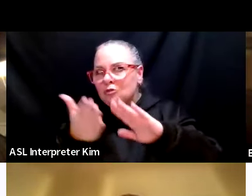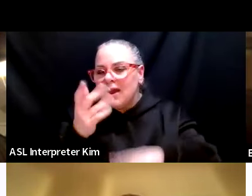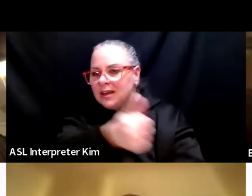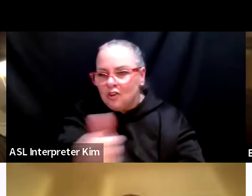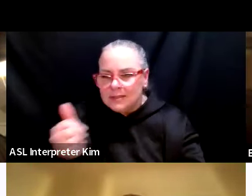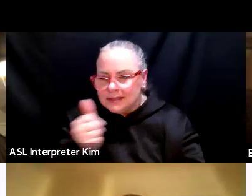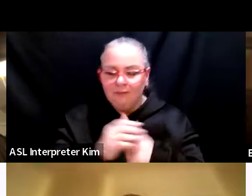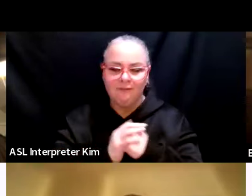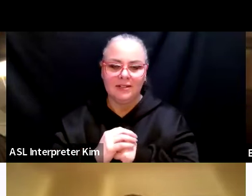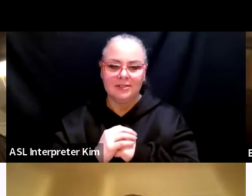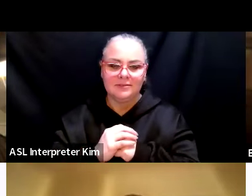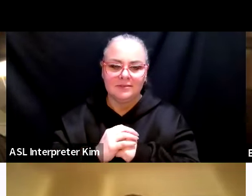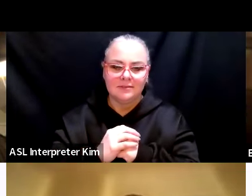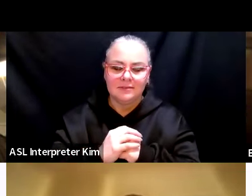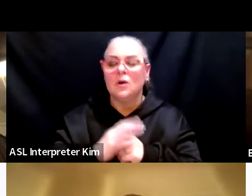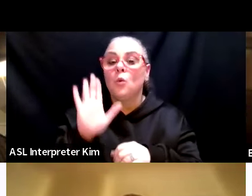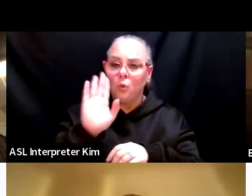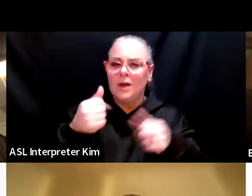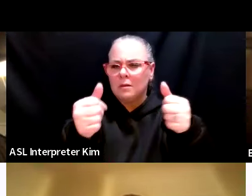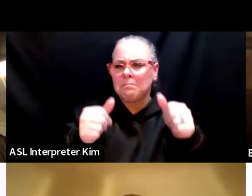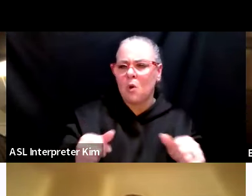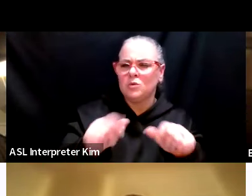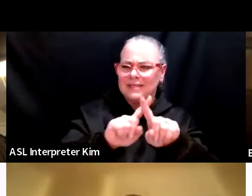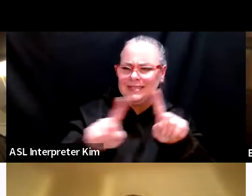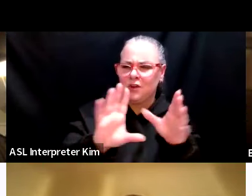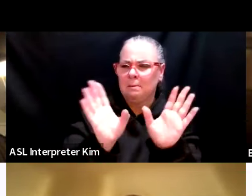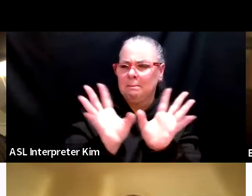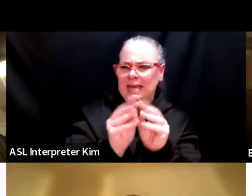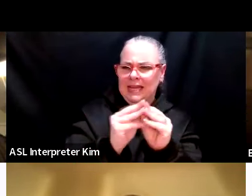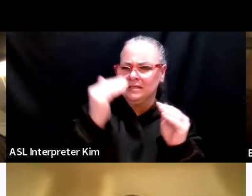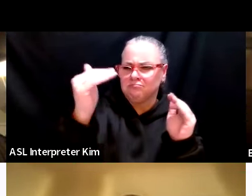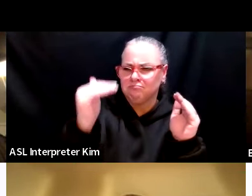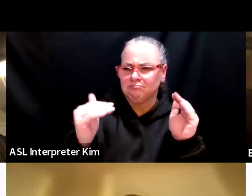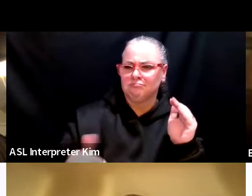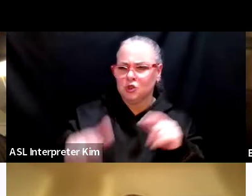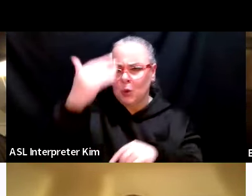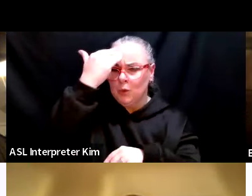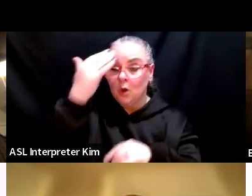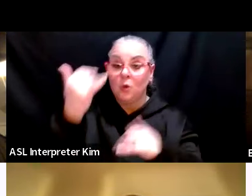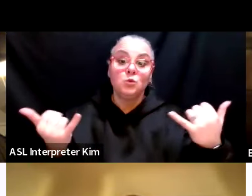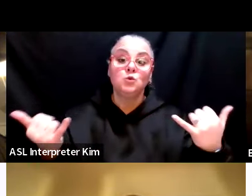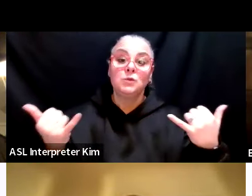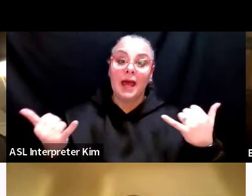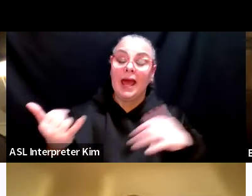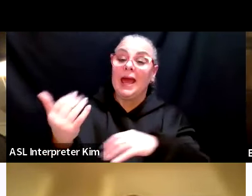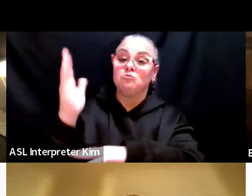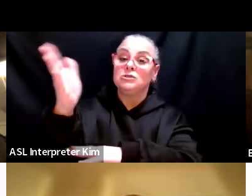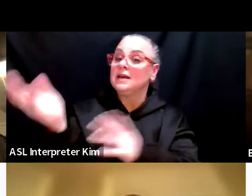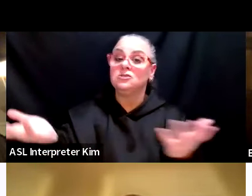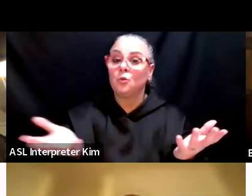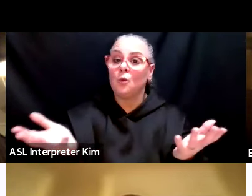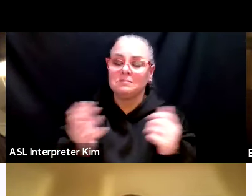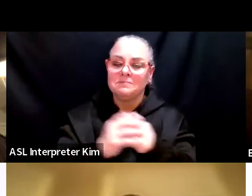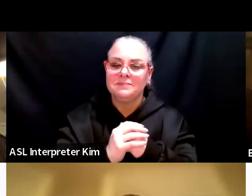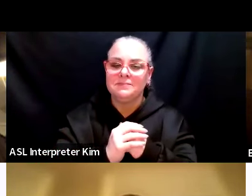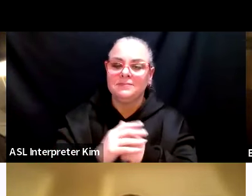also repost the meeting topics. Just wanted to give you a heads up. Tonight's presentation is going